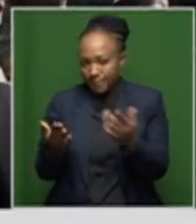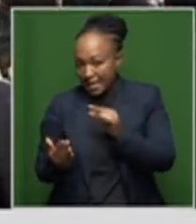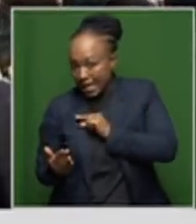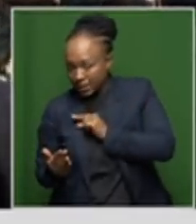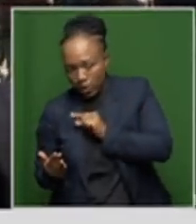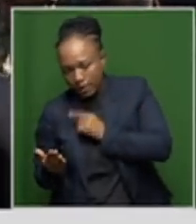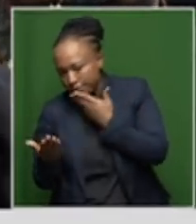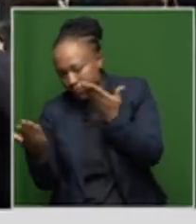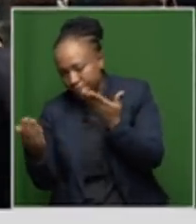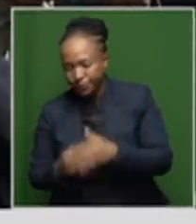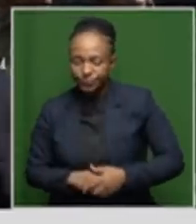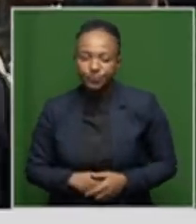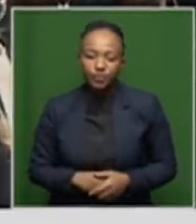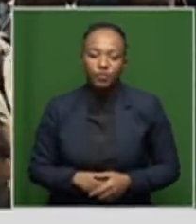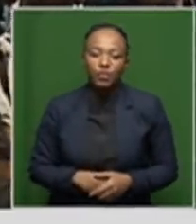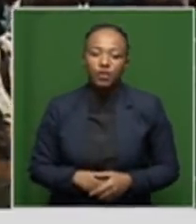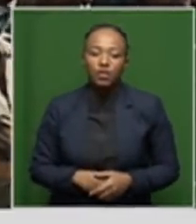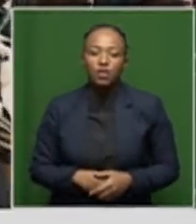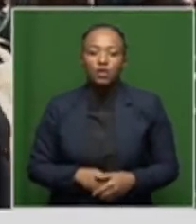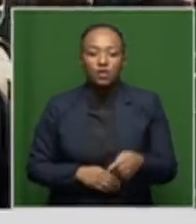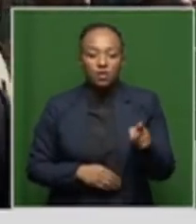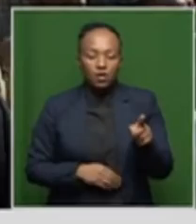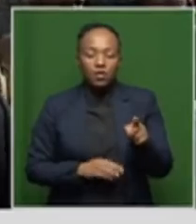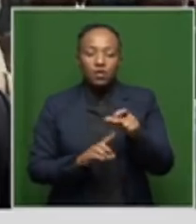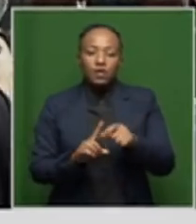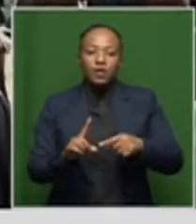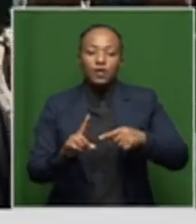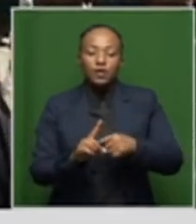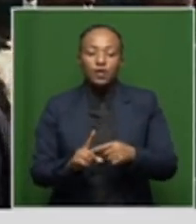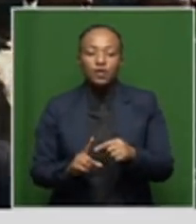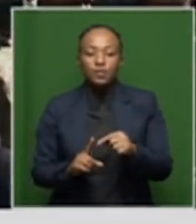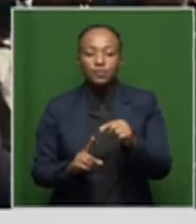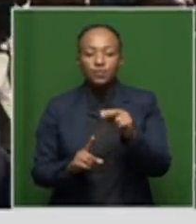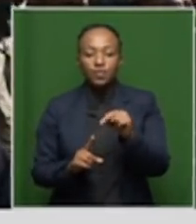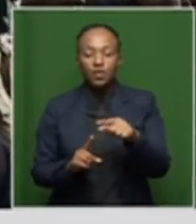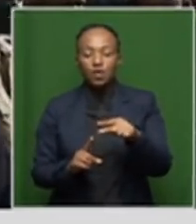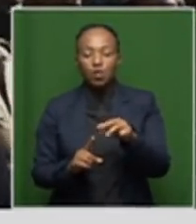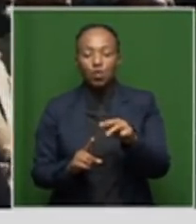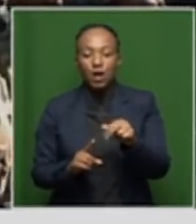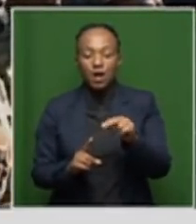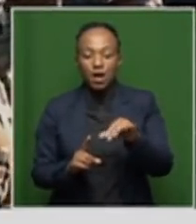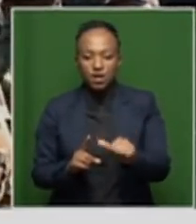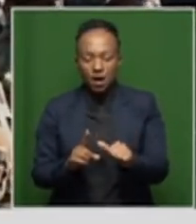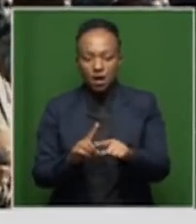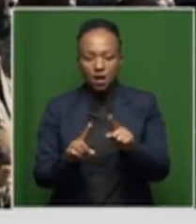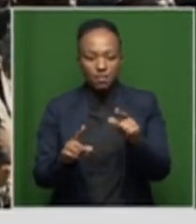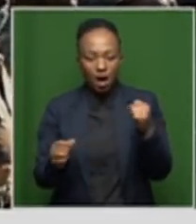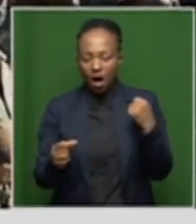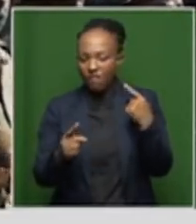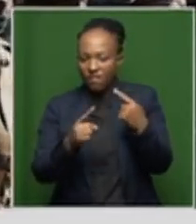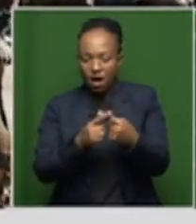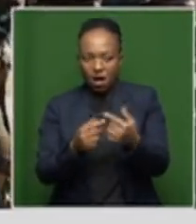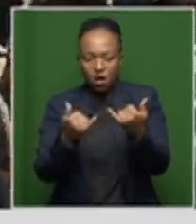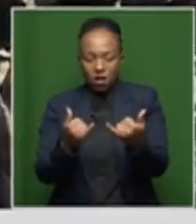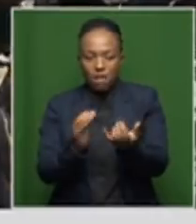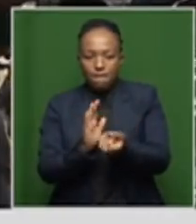guilty. Mr. Ngwema, we've seen that you've briefed the legal team that was part of the permanent stay prosecution that you had. How far is your brief